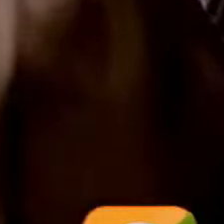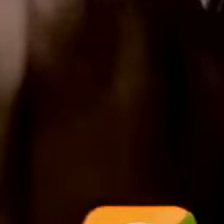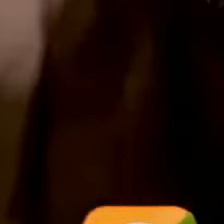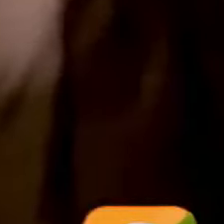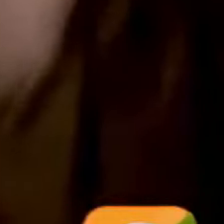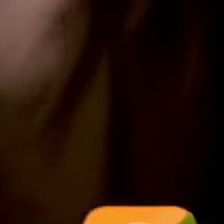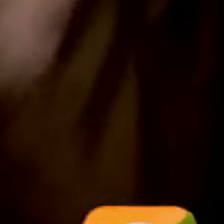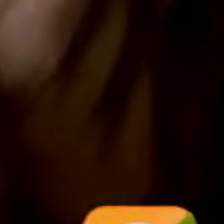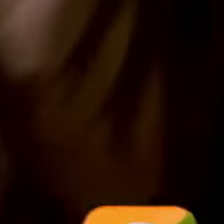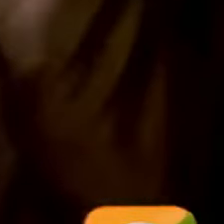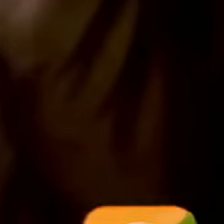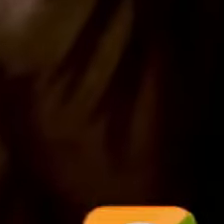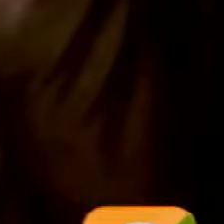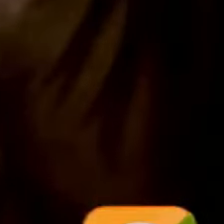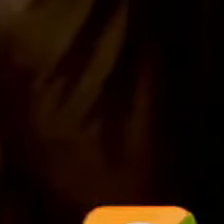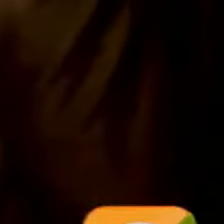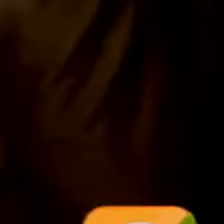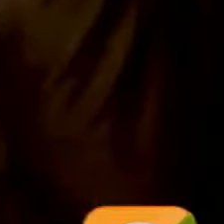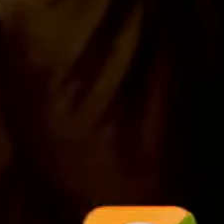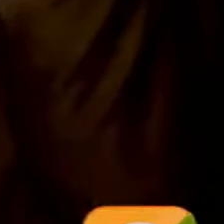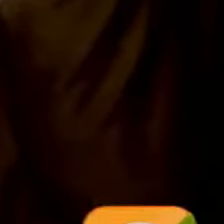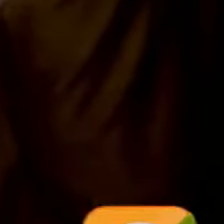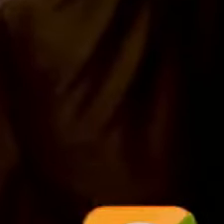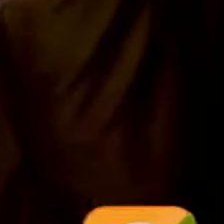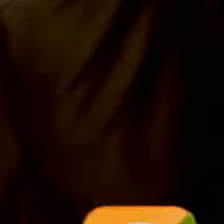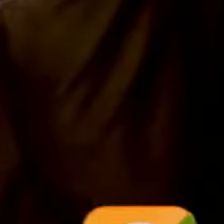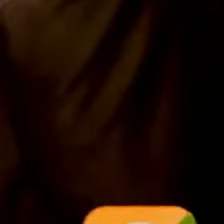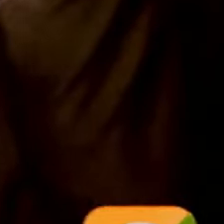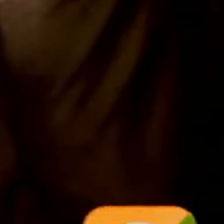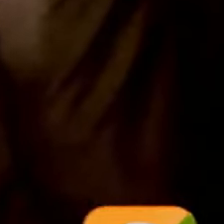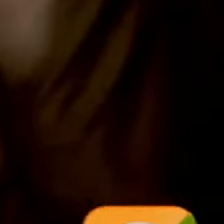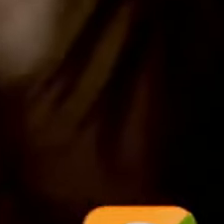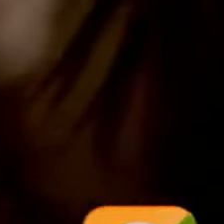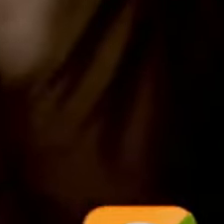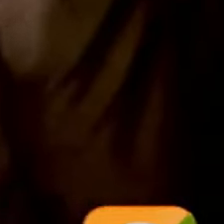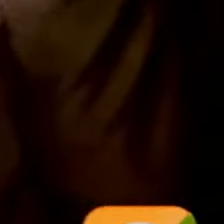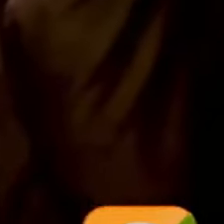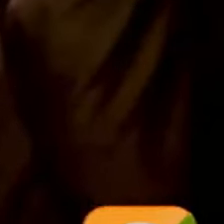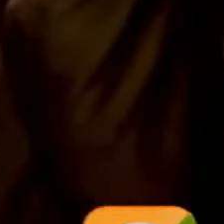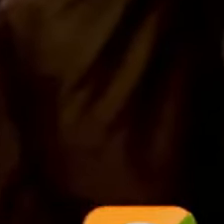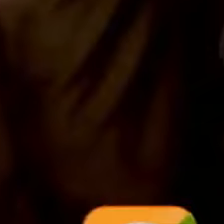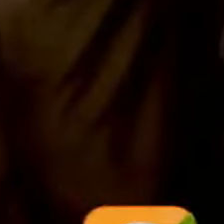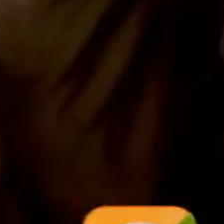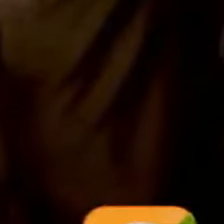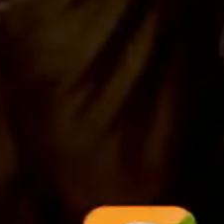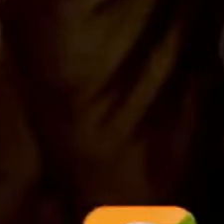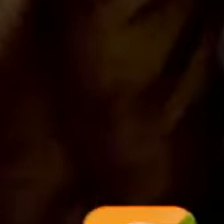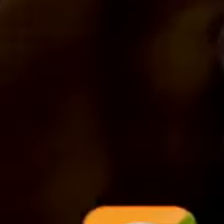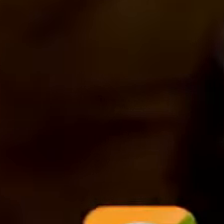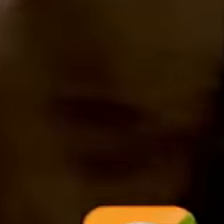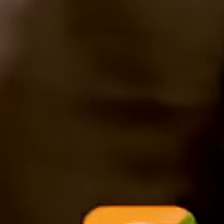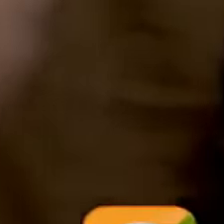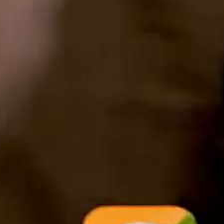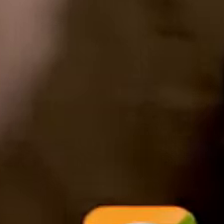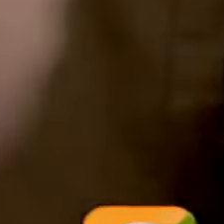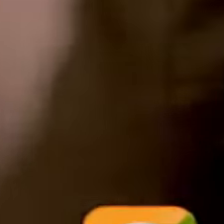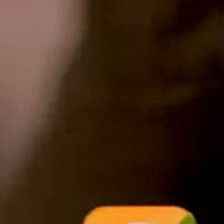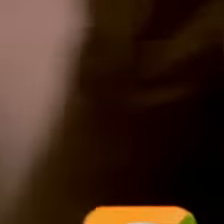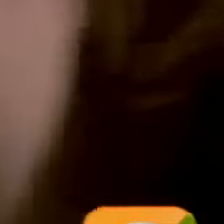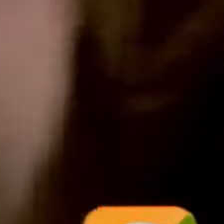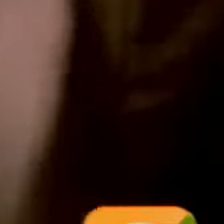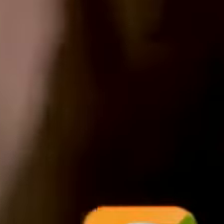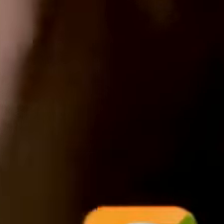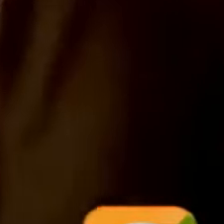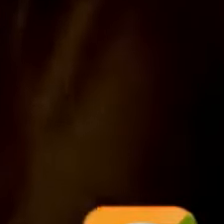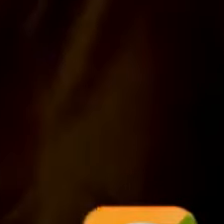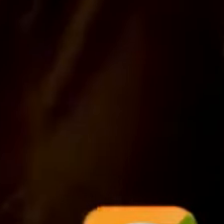getting out of the chamber, going now to their respective, or retreating to their offices and maybe to their respective